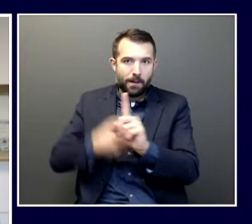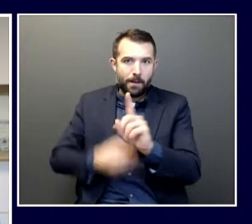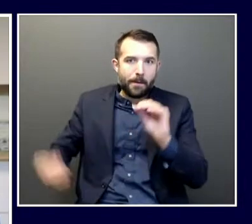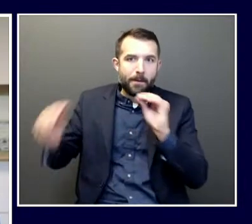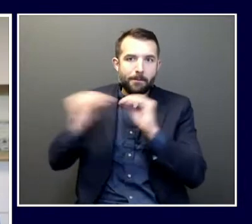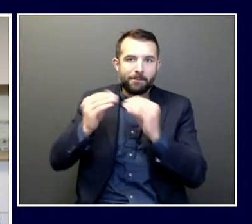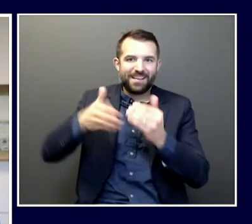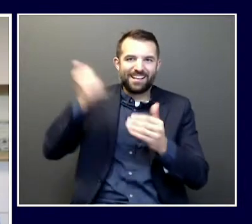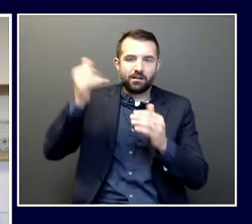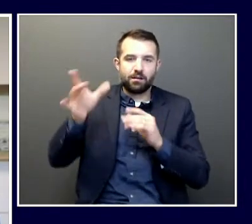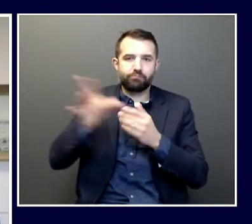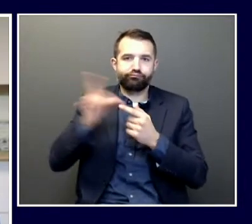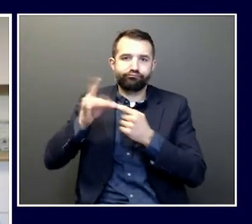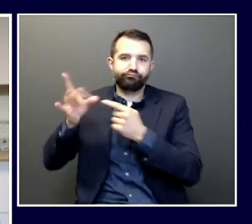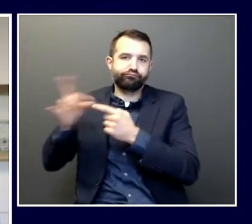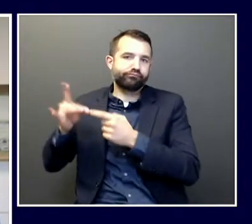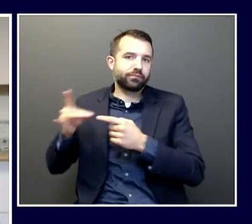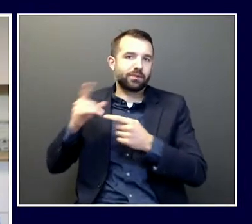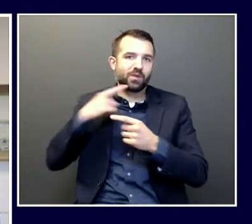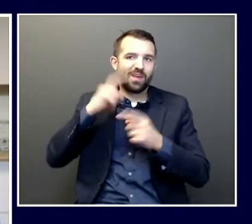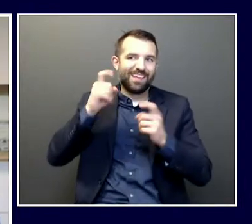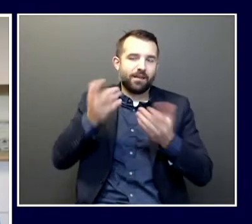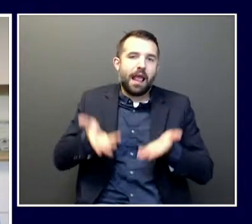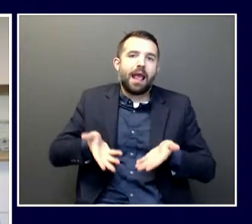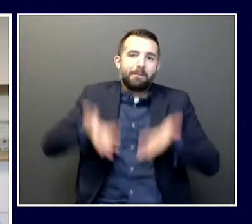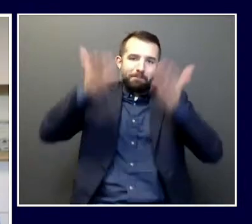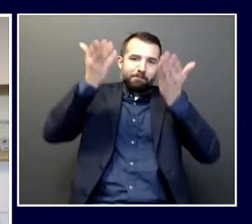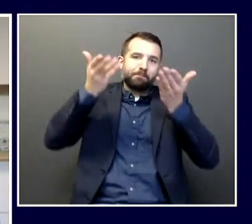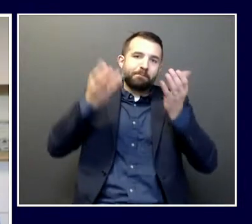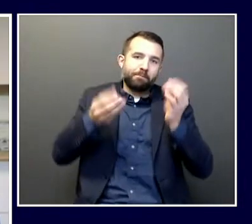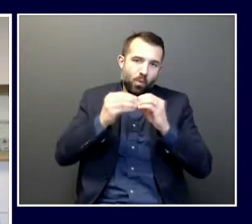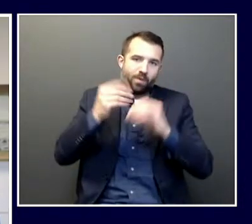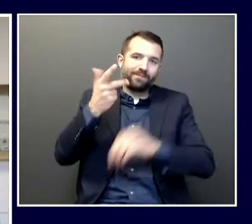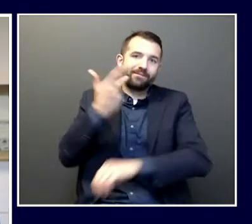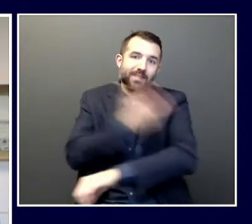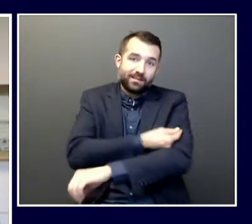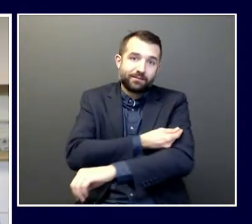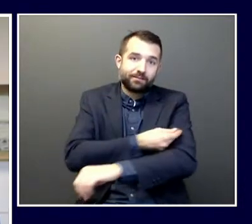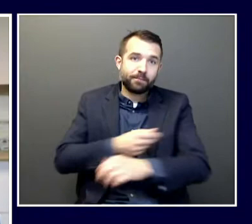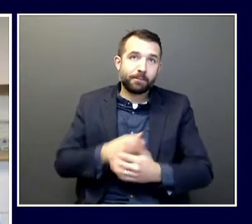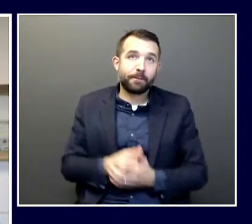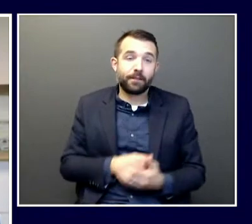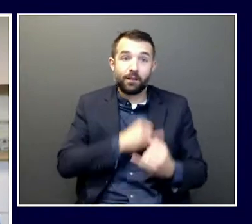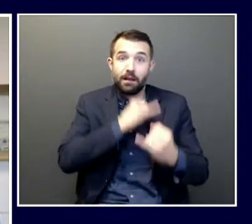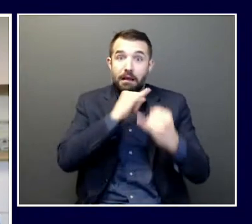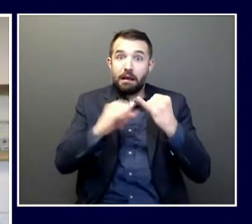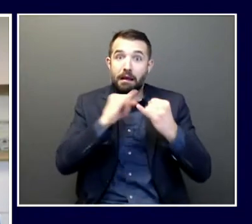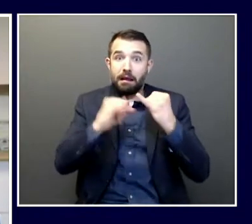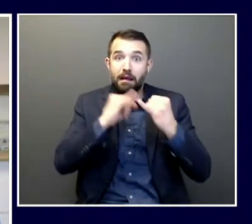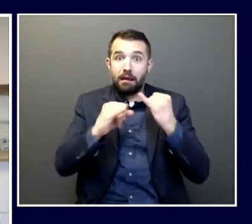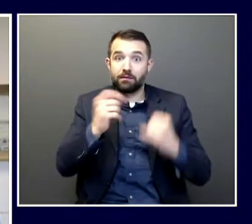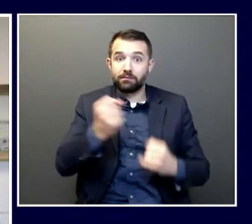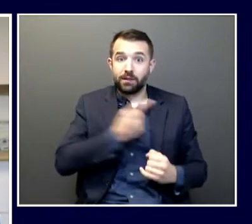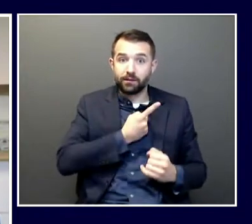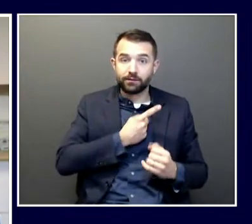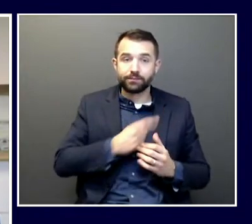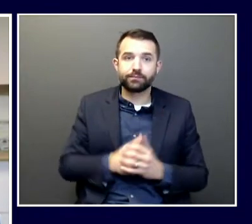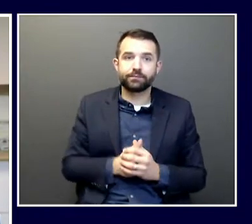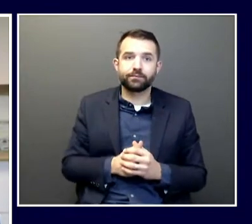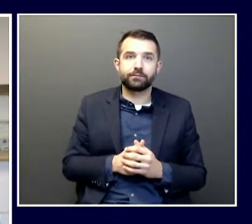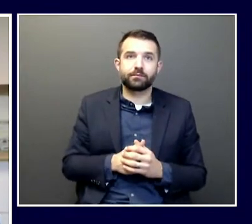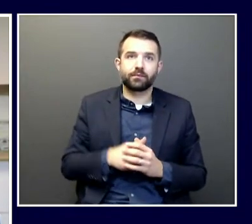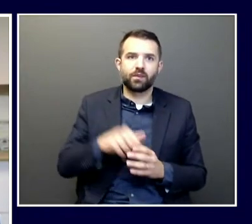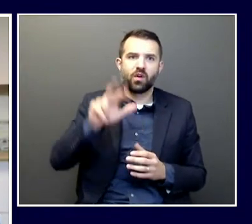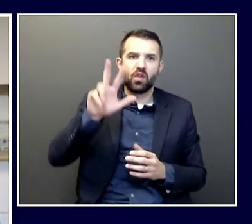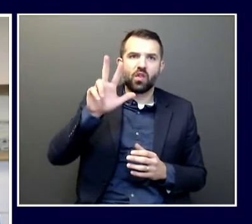Hi, Dr. Shah. Thank you. My question was that about 3,100 children, 5 to 11,